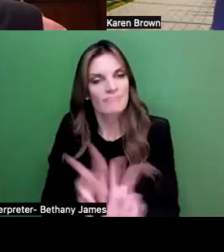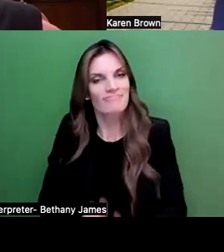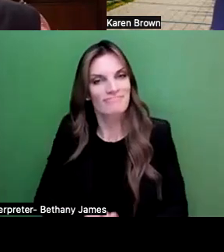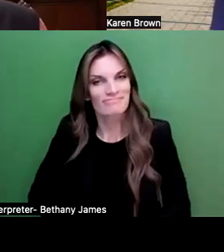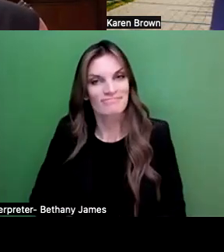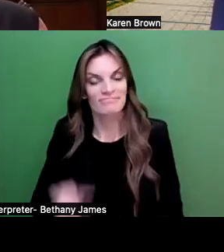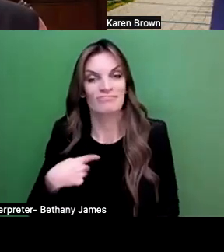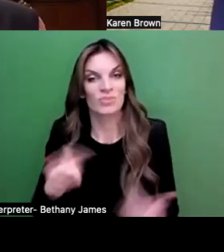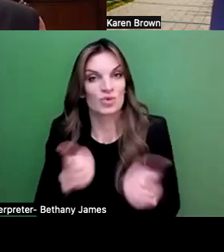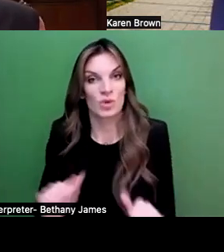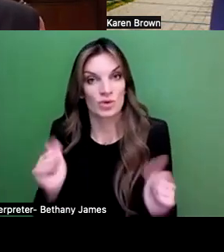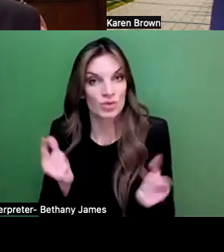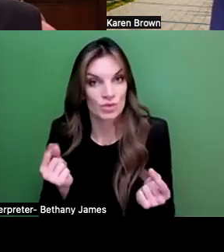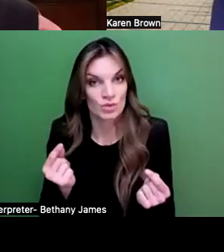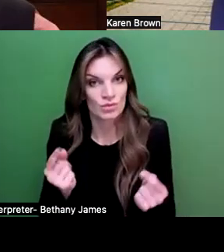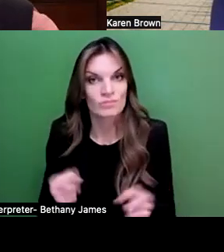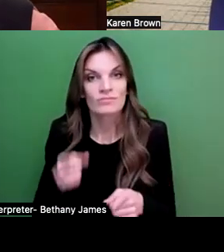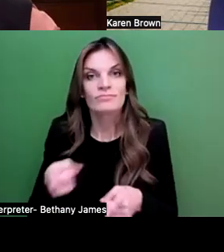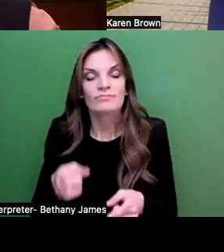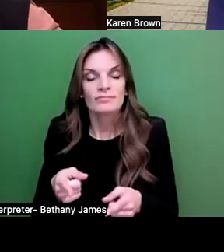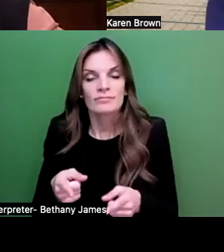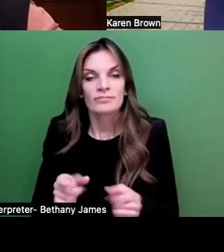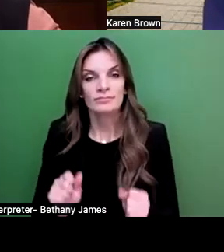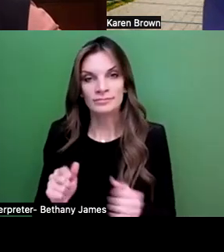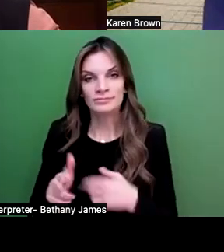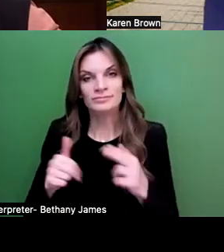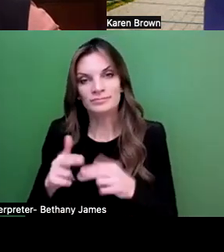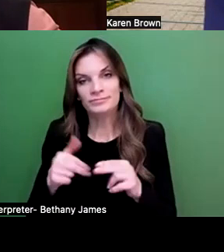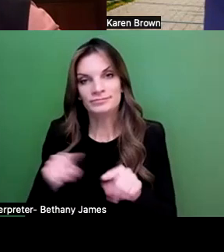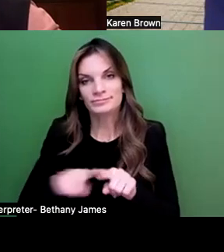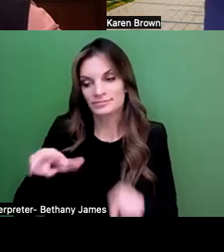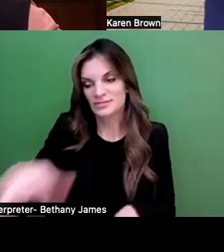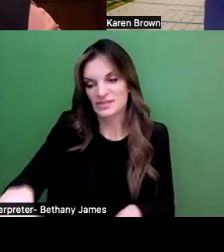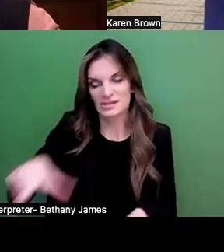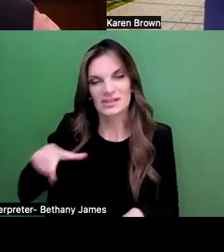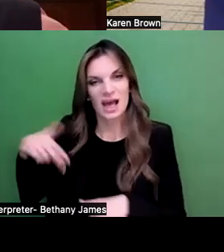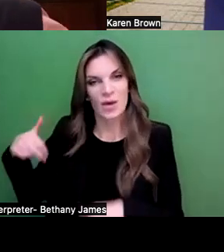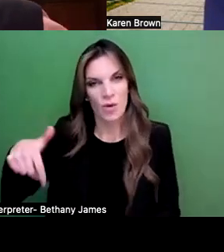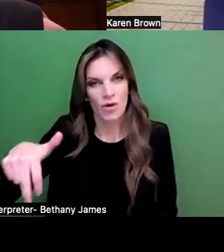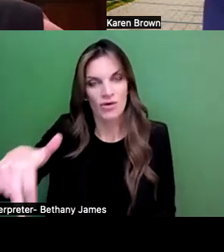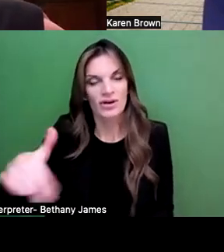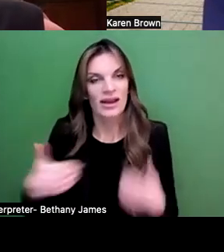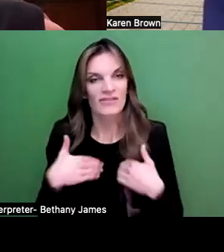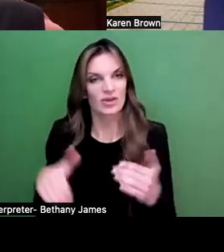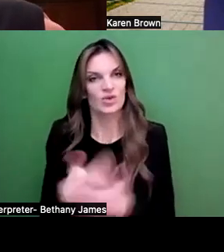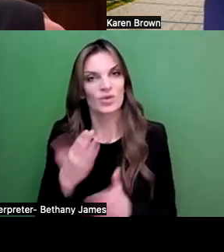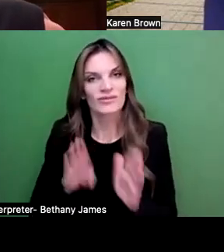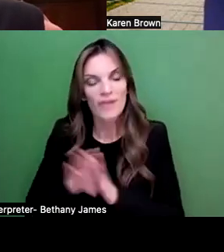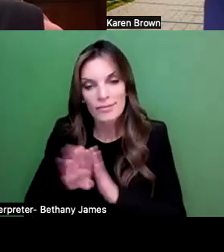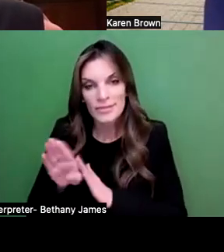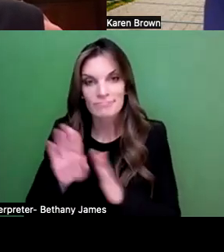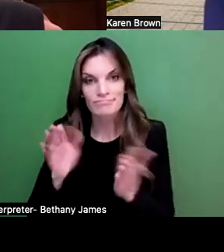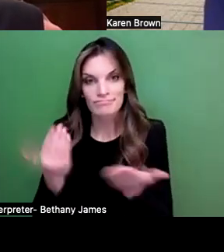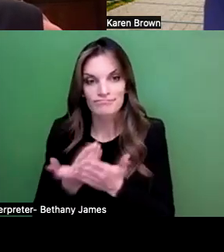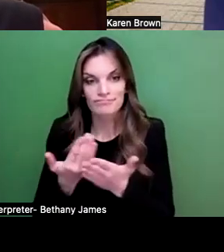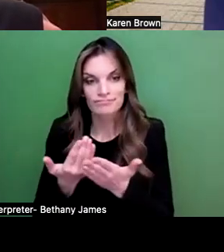are trying to encourage the building of sidewalks whenever there's a new development or an